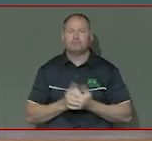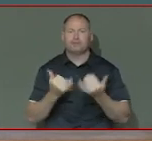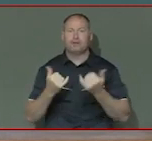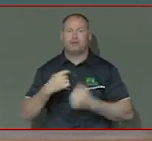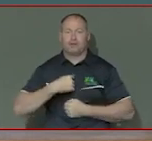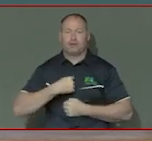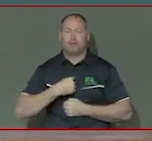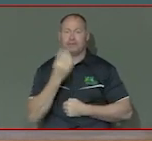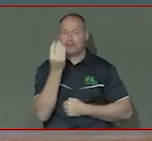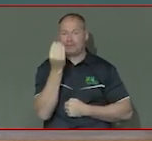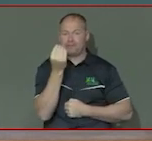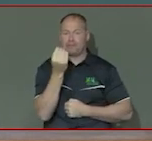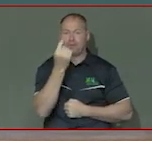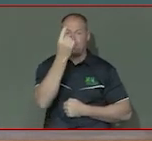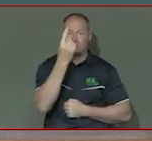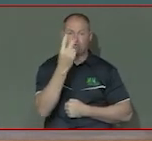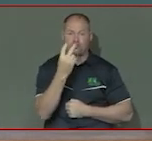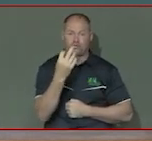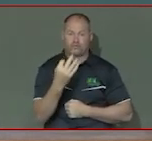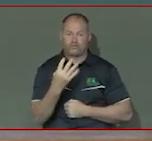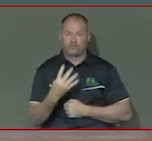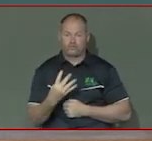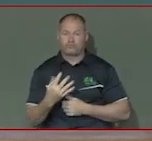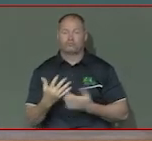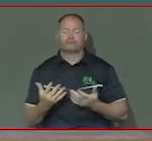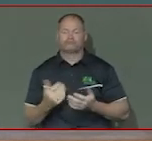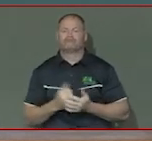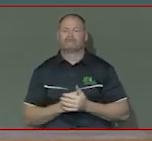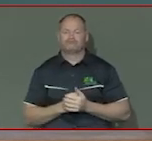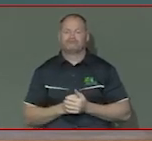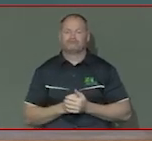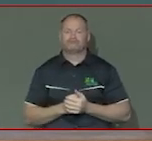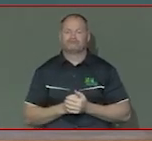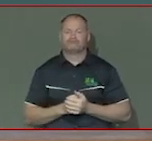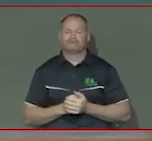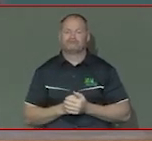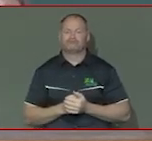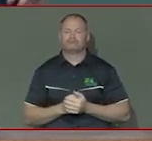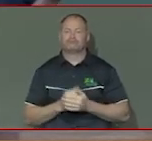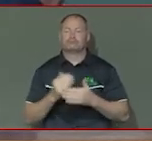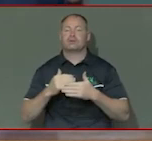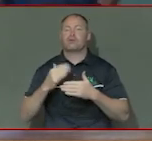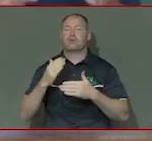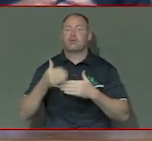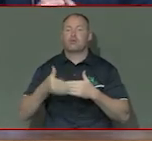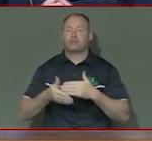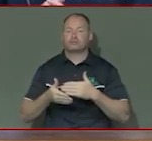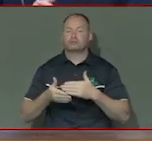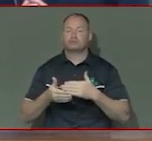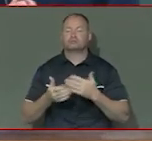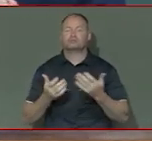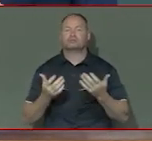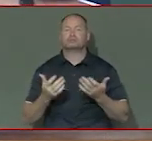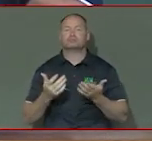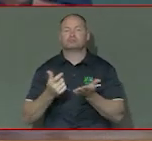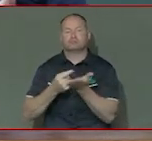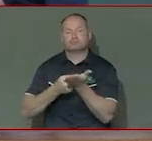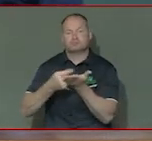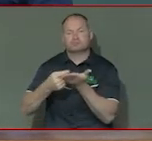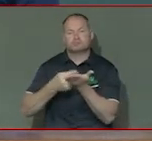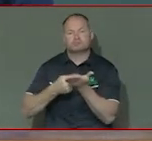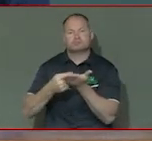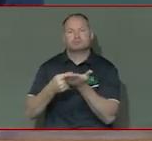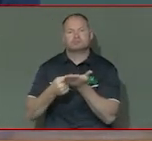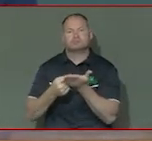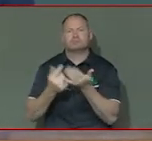will see that they are numbered, and then we will speak about the different numbers for what do